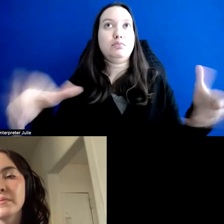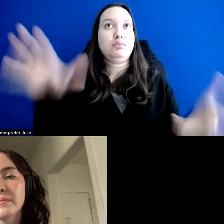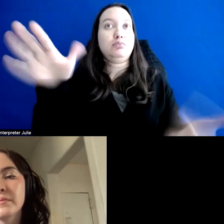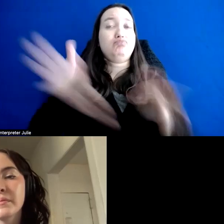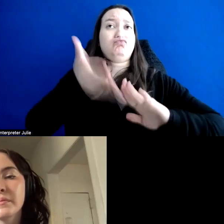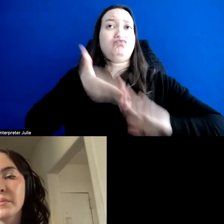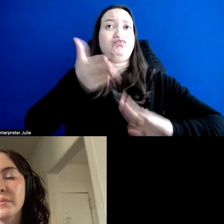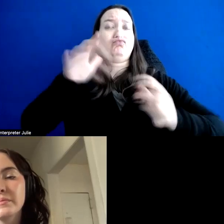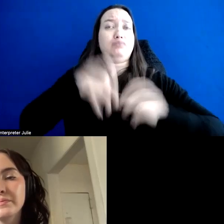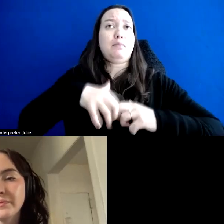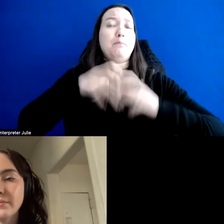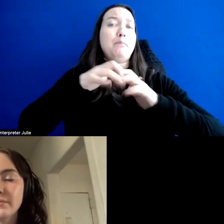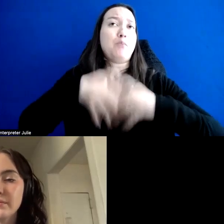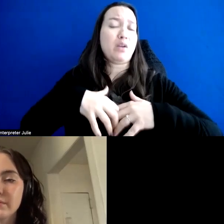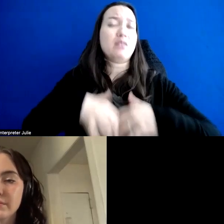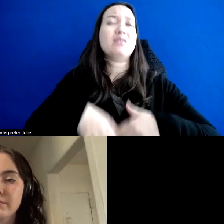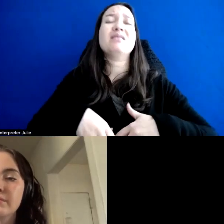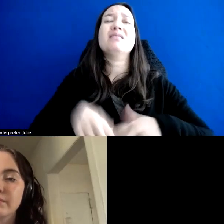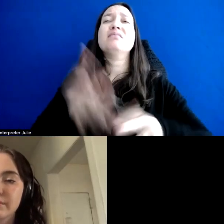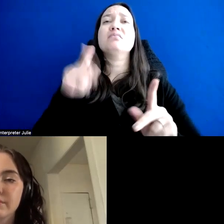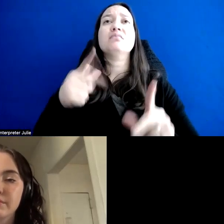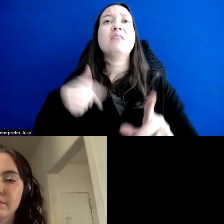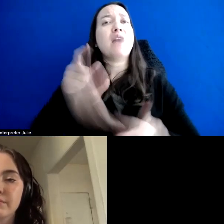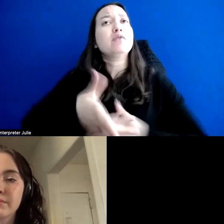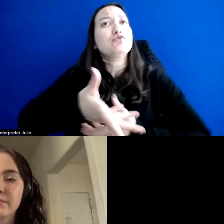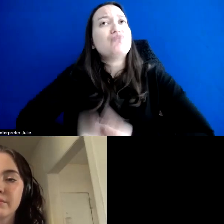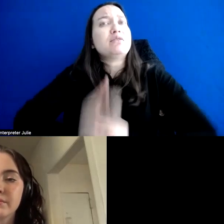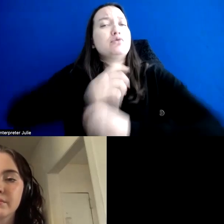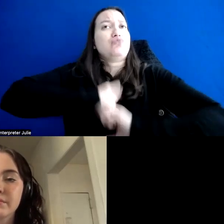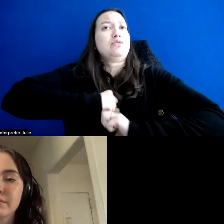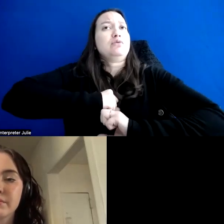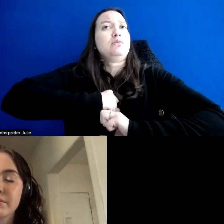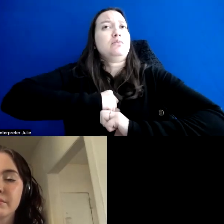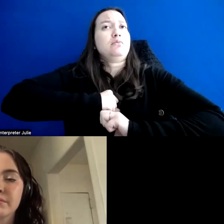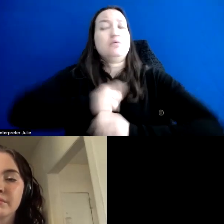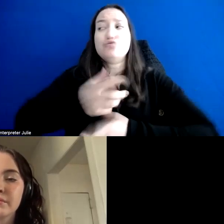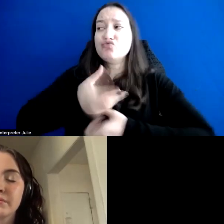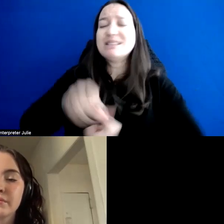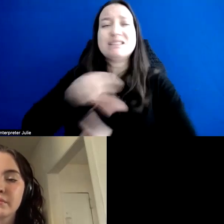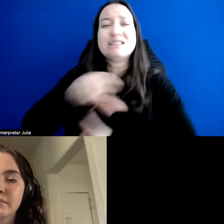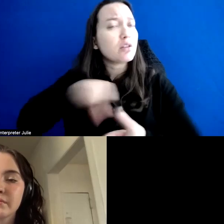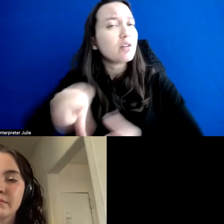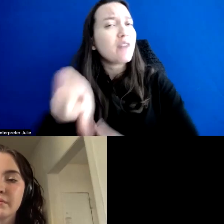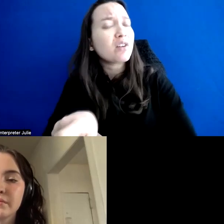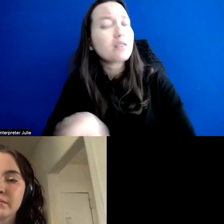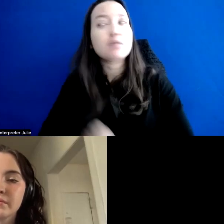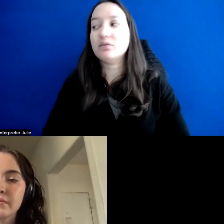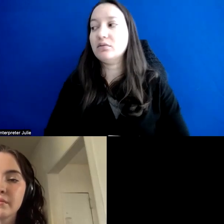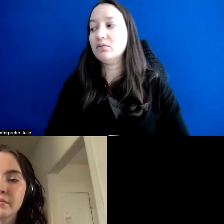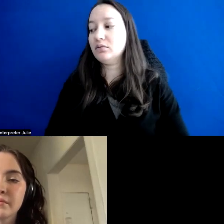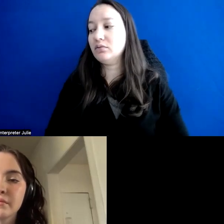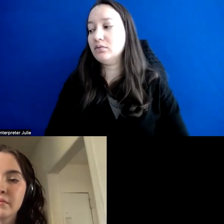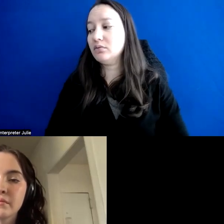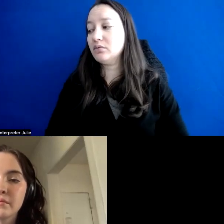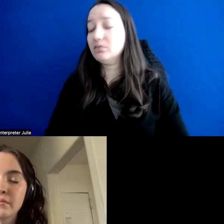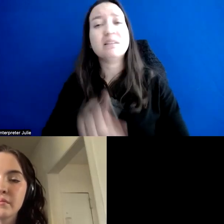society depends on that matrix of trust, and trust in one another. And I think in